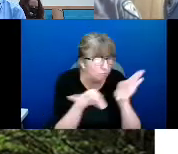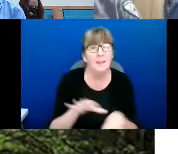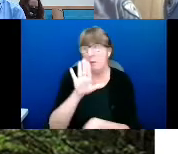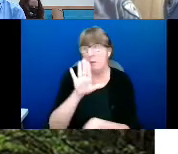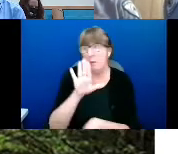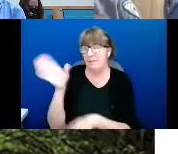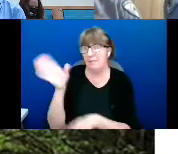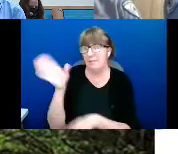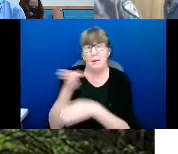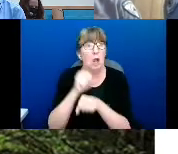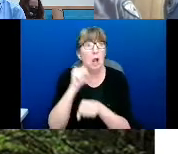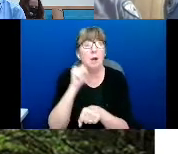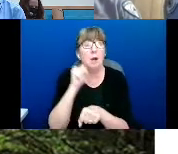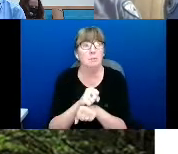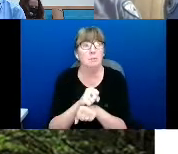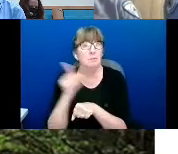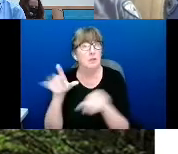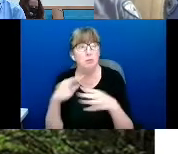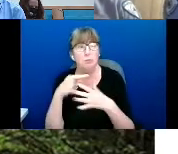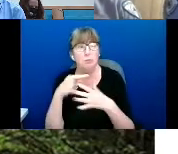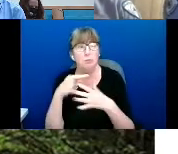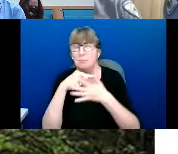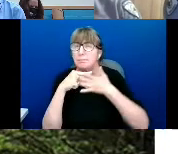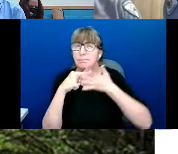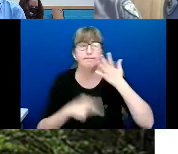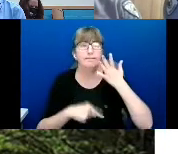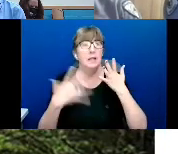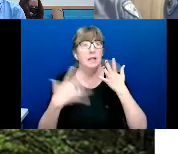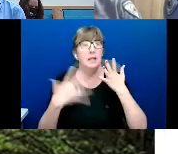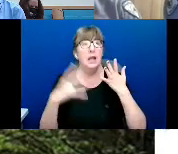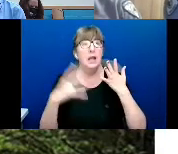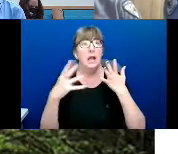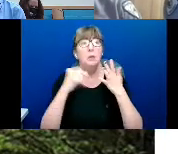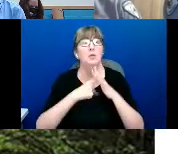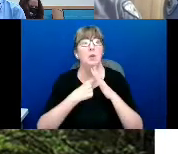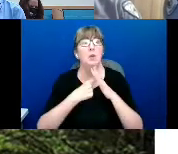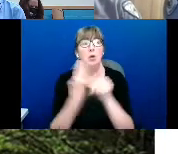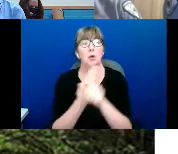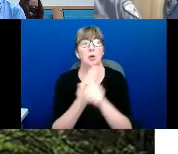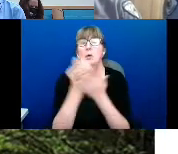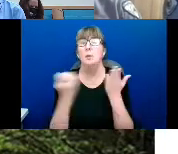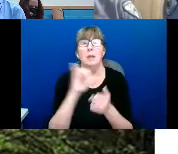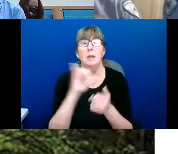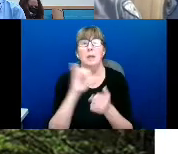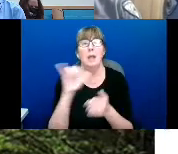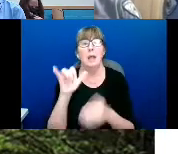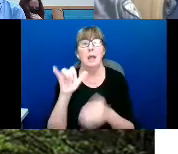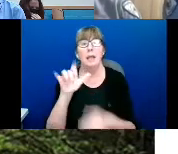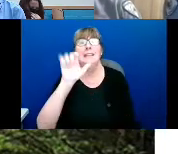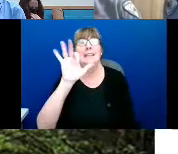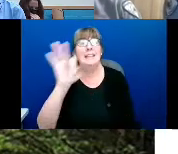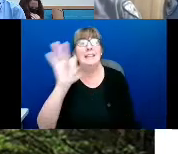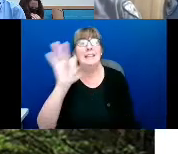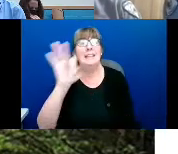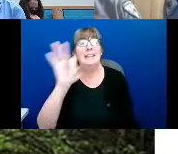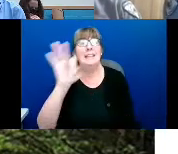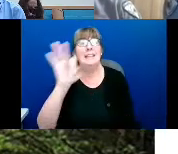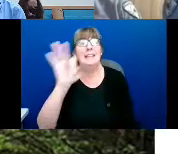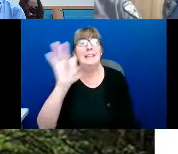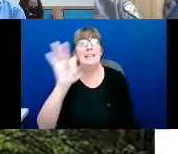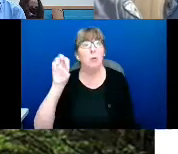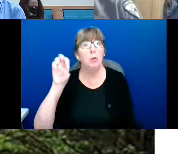But they also, started to use some equipment like leaf blowers or building fences. Most of them had